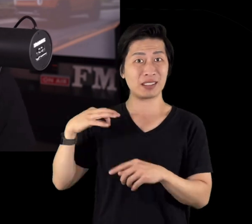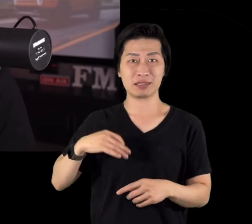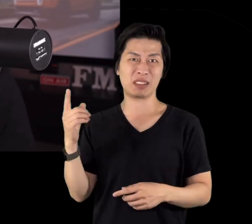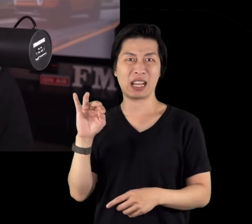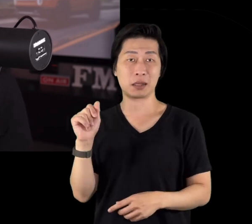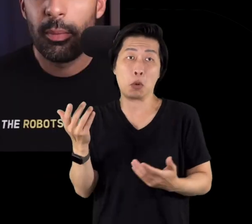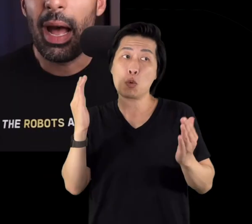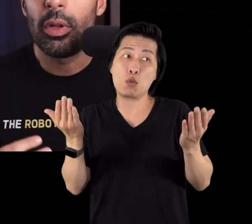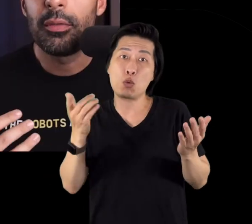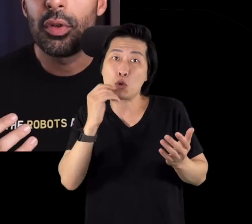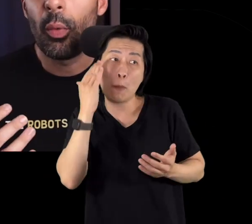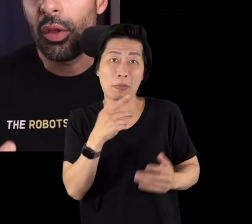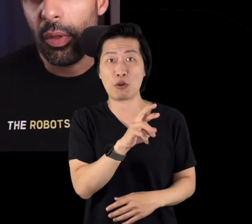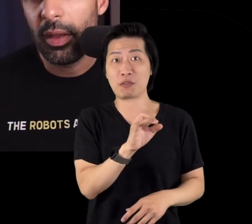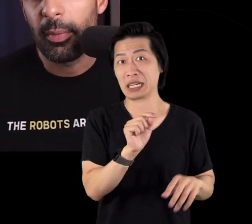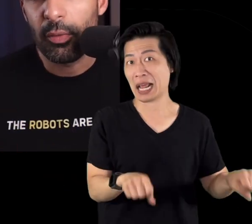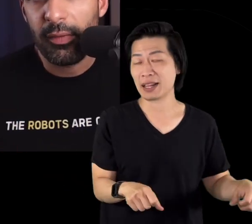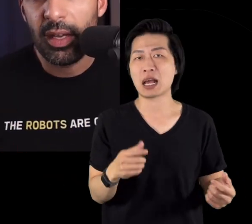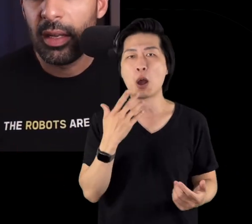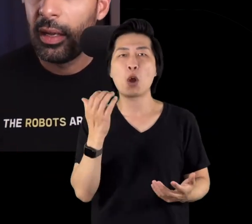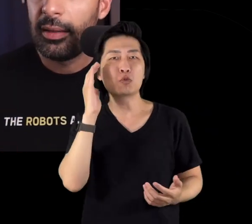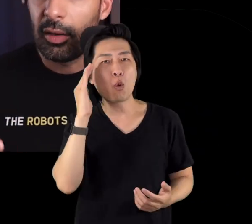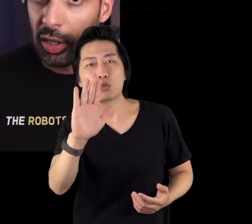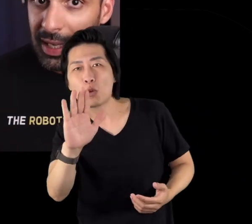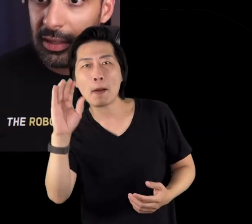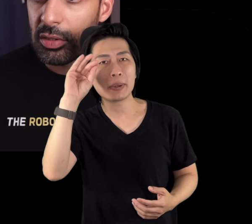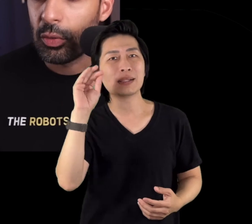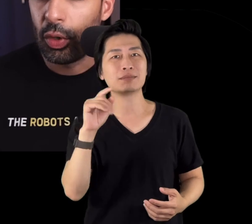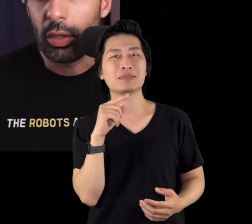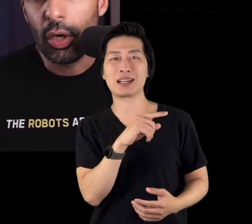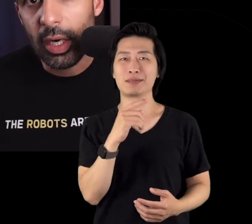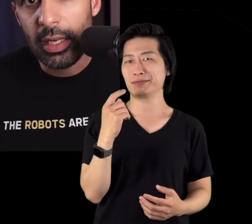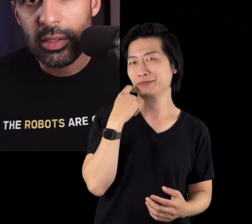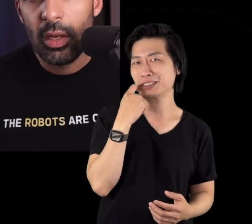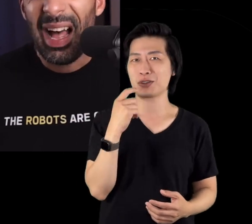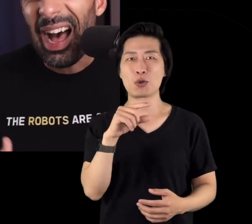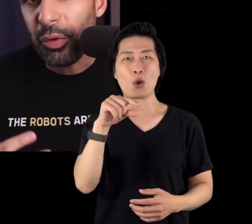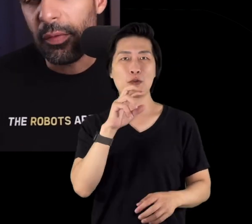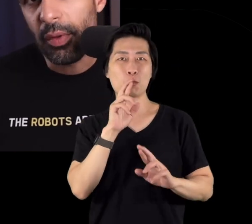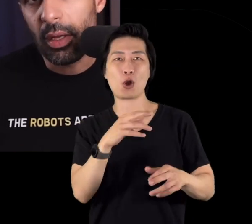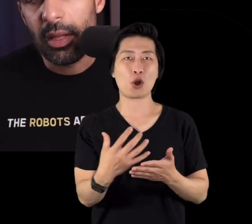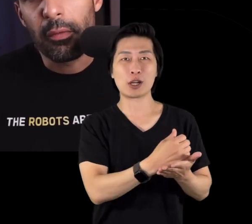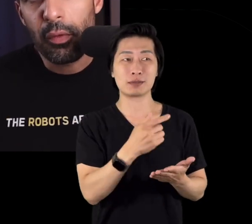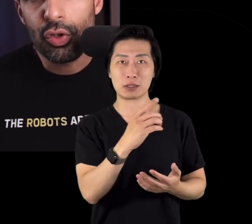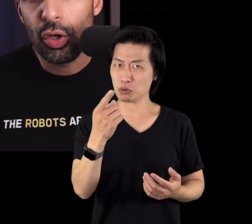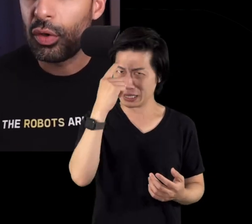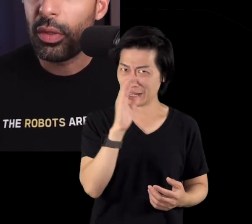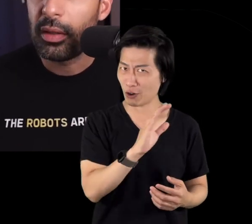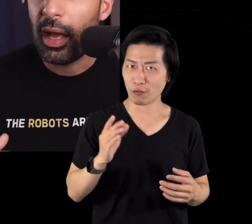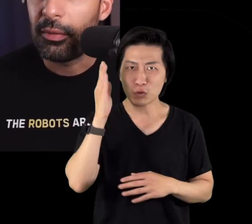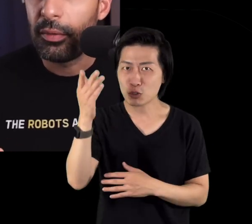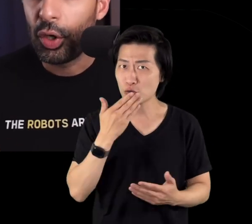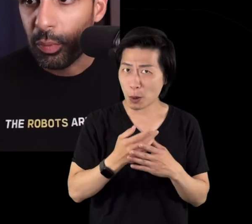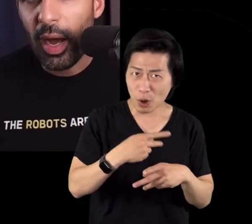second one. I think they will be. But I would love to know what you think about Rivian, their latest quarterly earnings, how you view them in the future. Do you